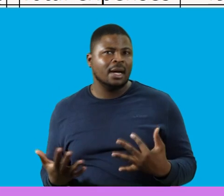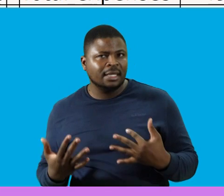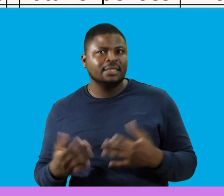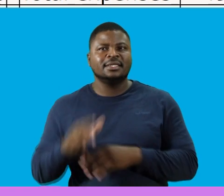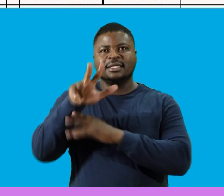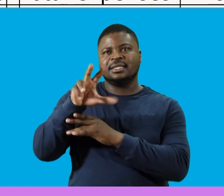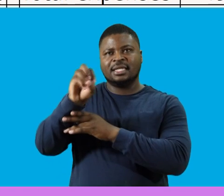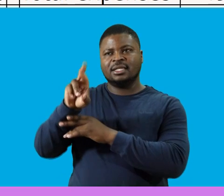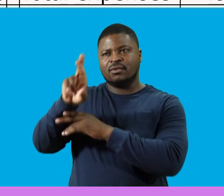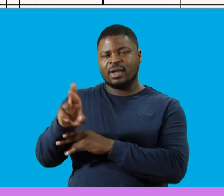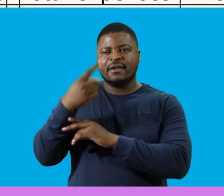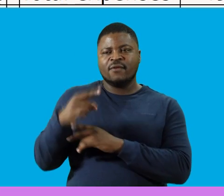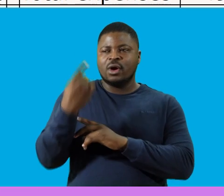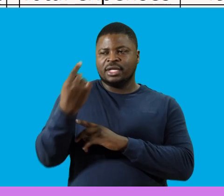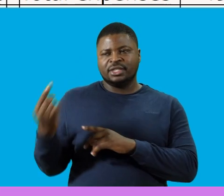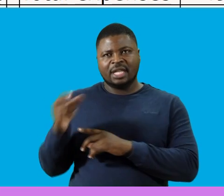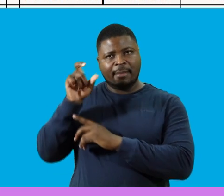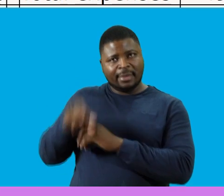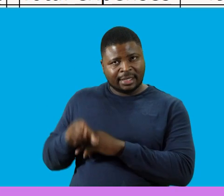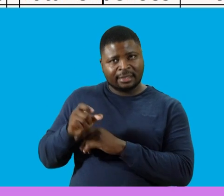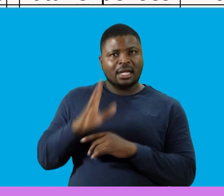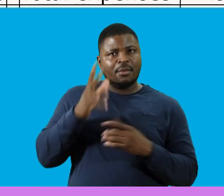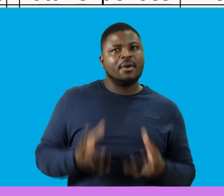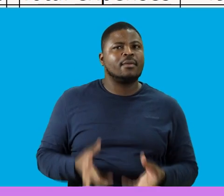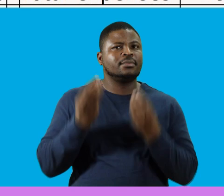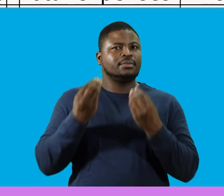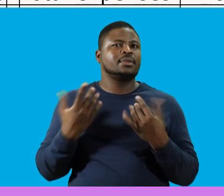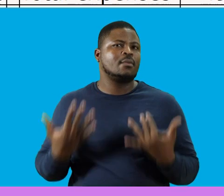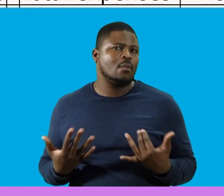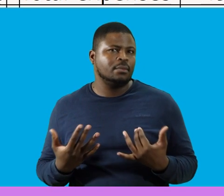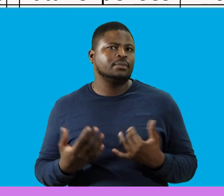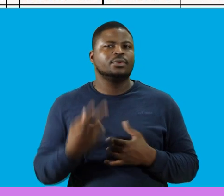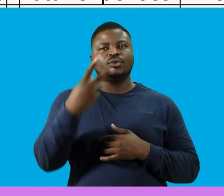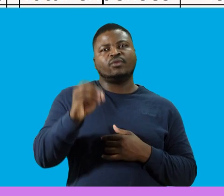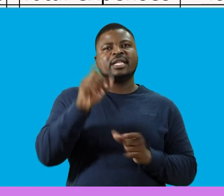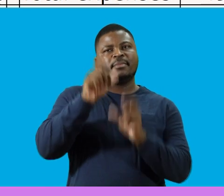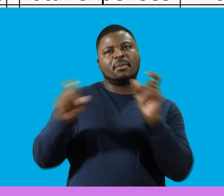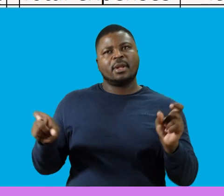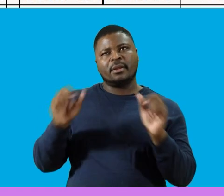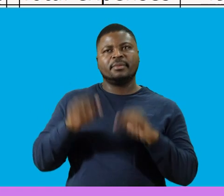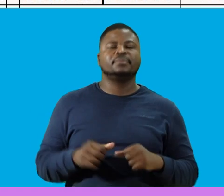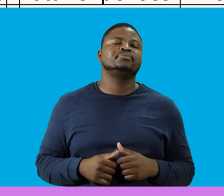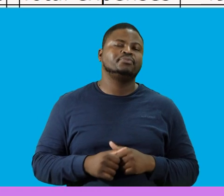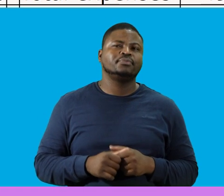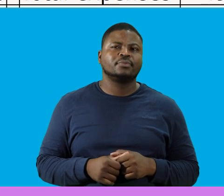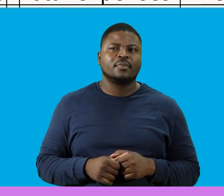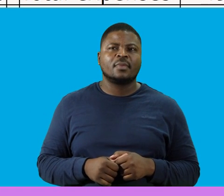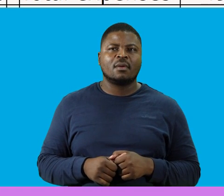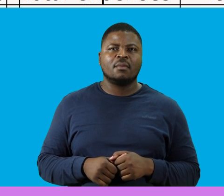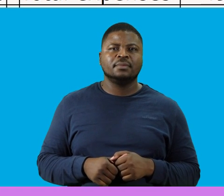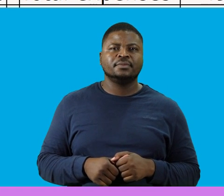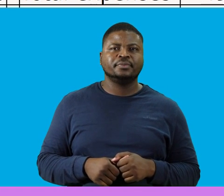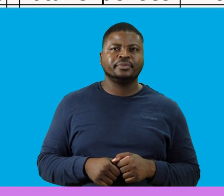price, 80 Rand per person, and that is then 20 people.